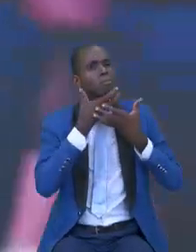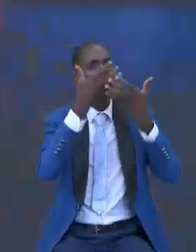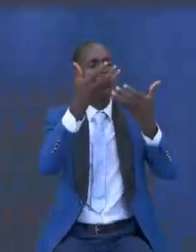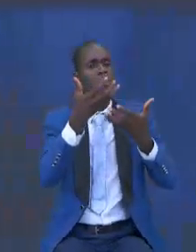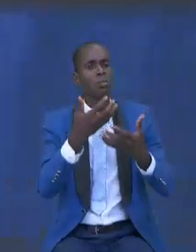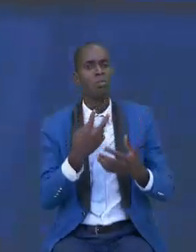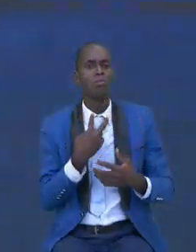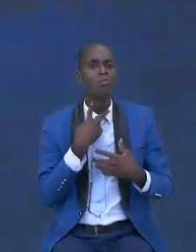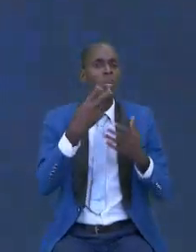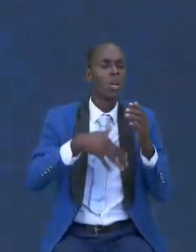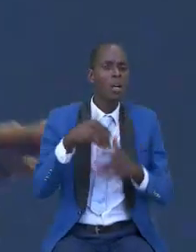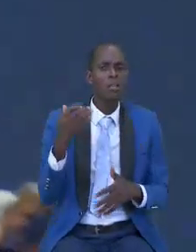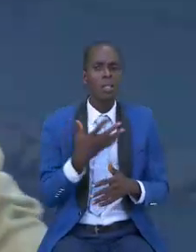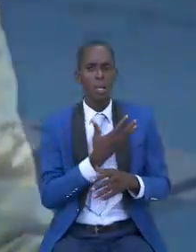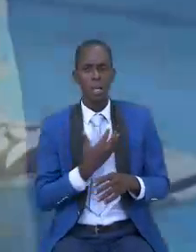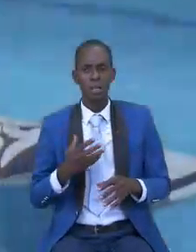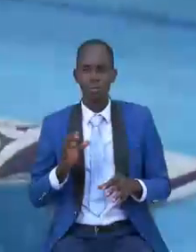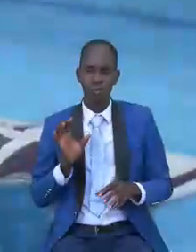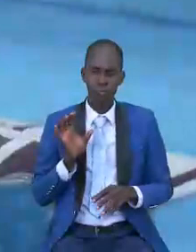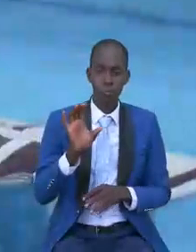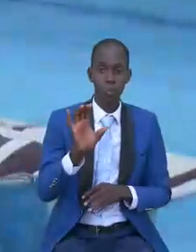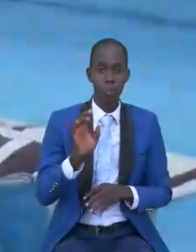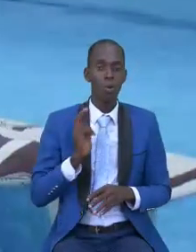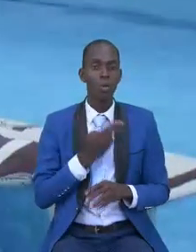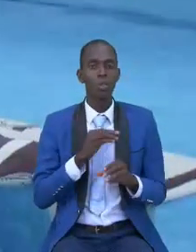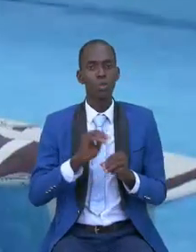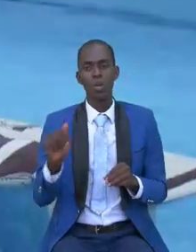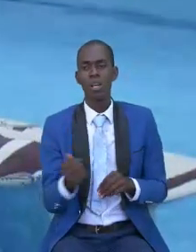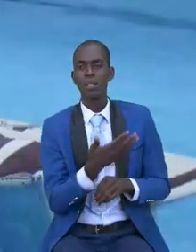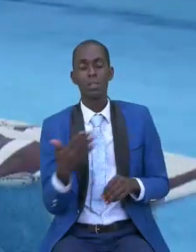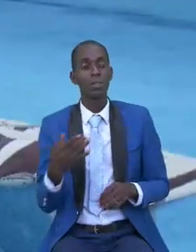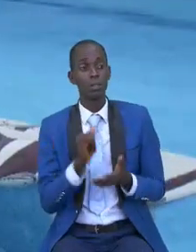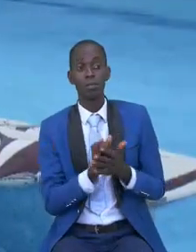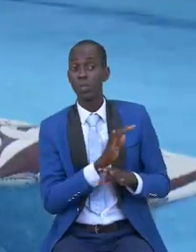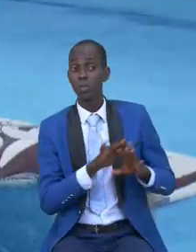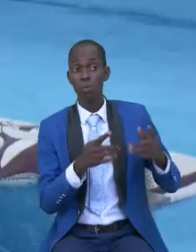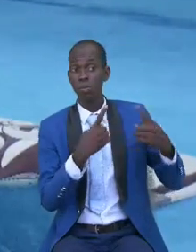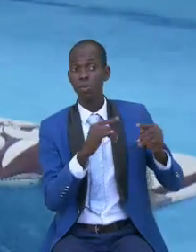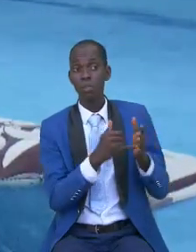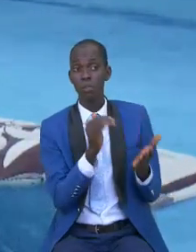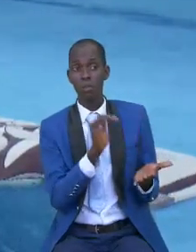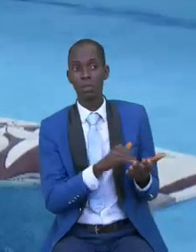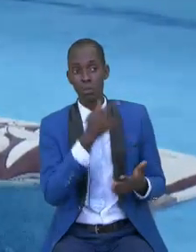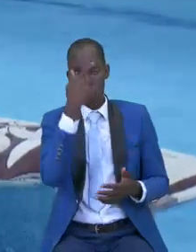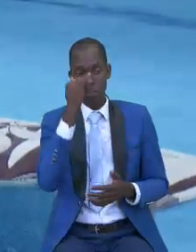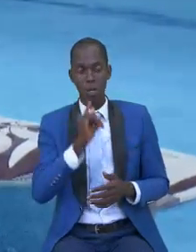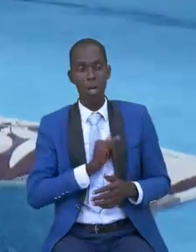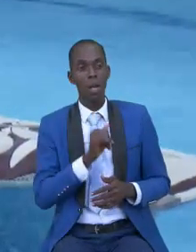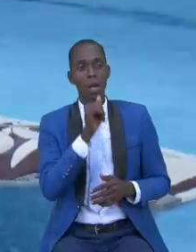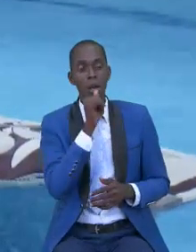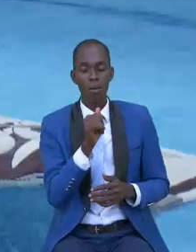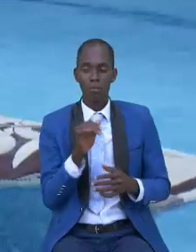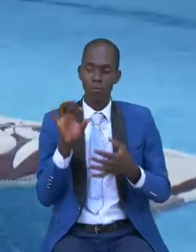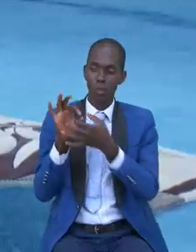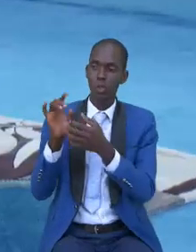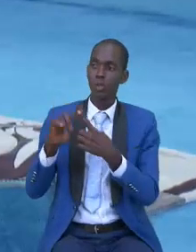to kind of push us into anything. We say, don't try that, because I belong to Christ, and